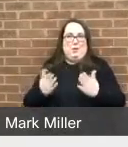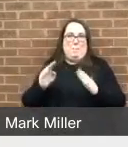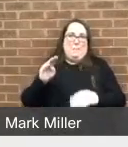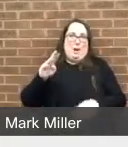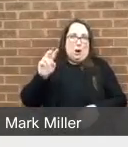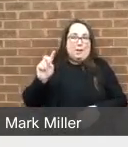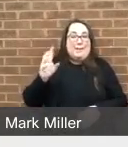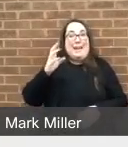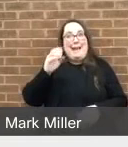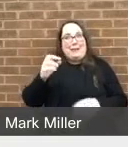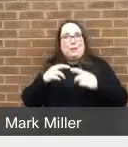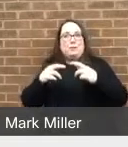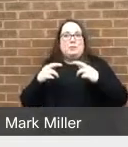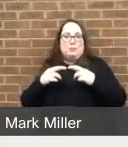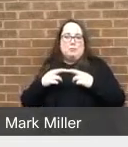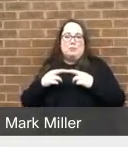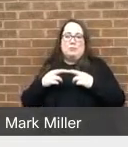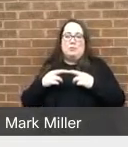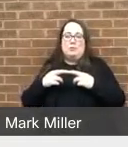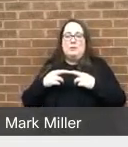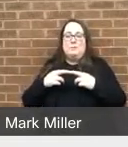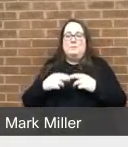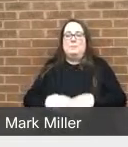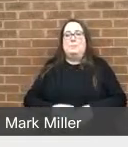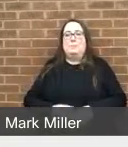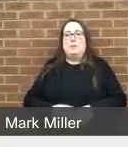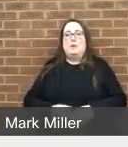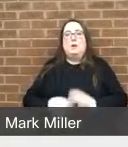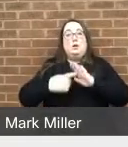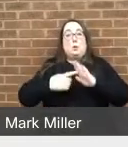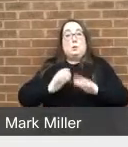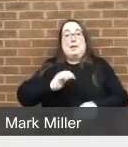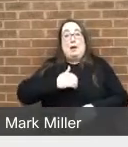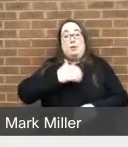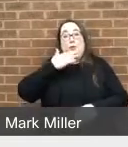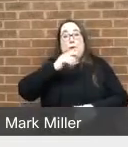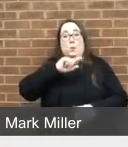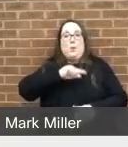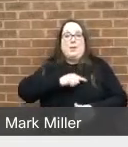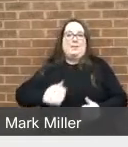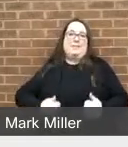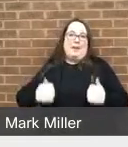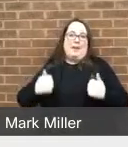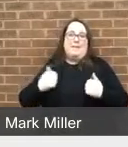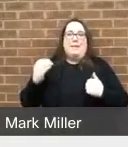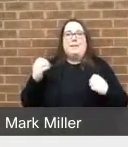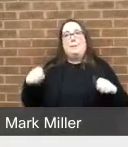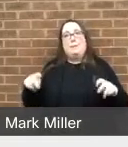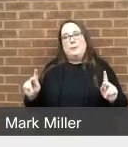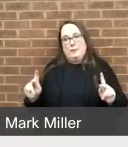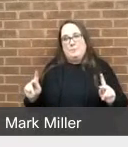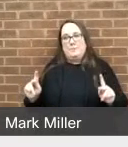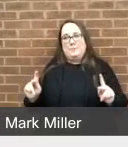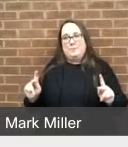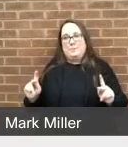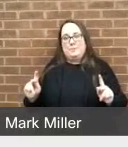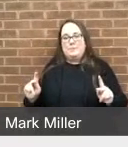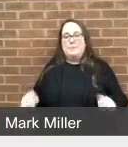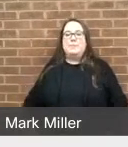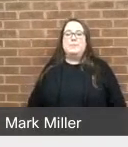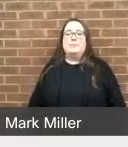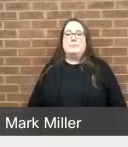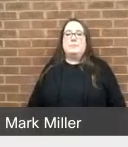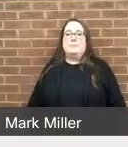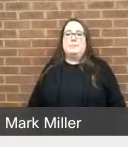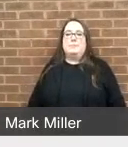region. And I think that speaks to not only our quality of life, but also our opportunity. And what I'm hoping from this